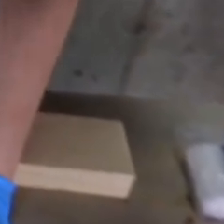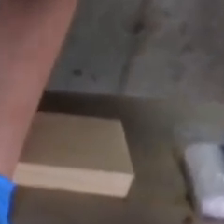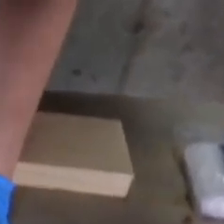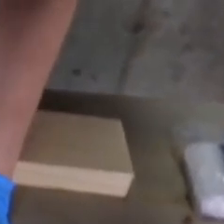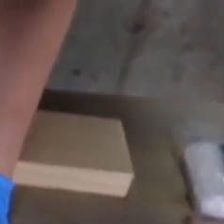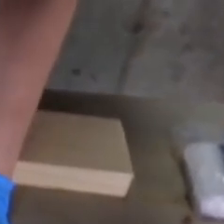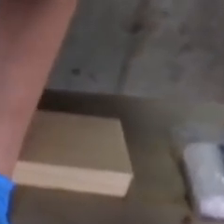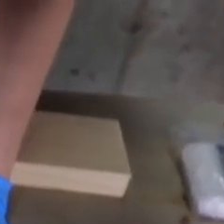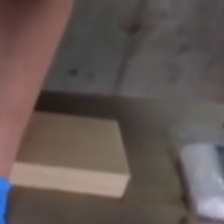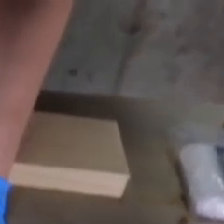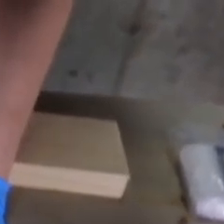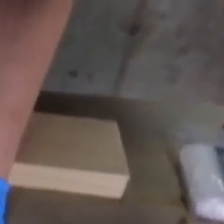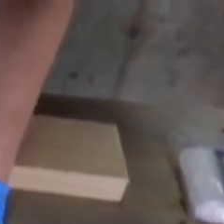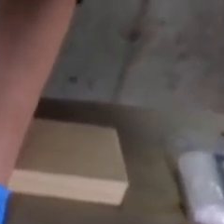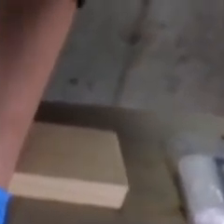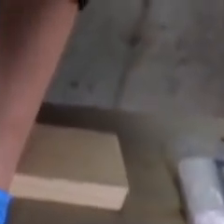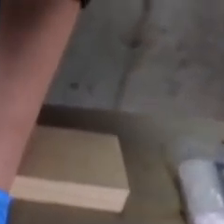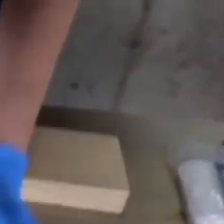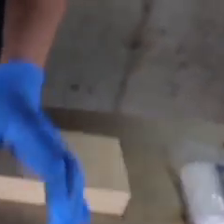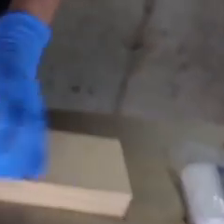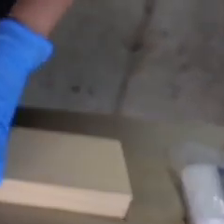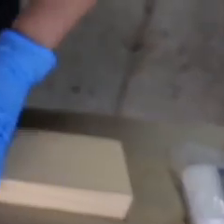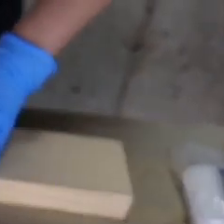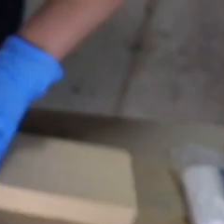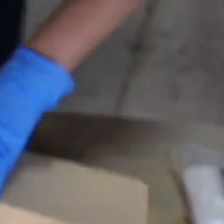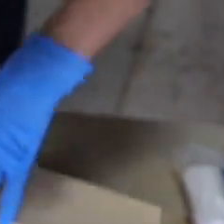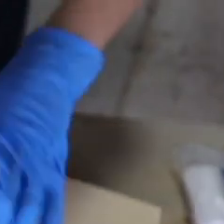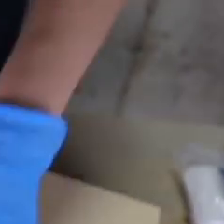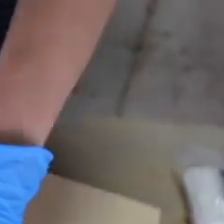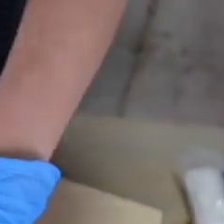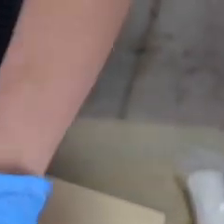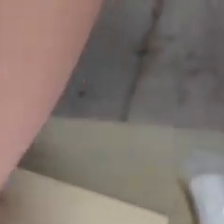I dip just the tip of it, grabbing this much.